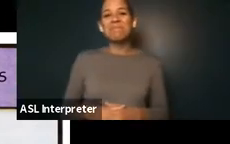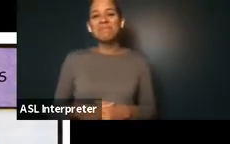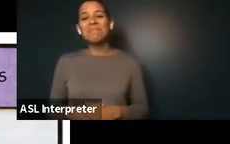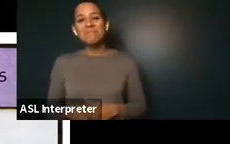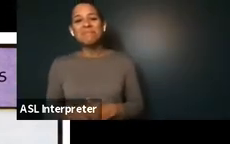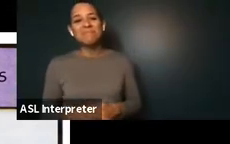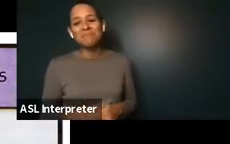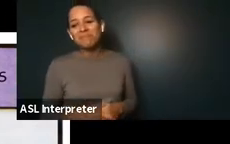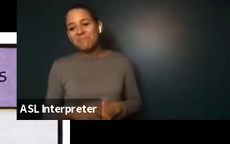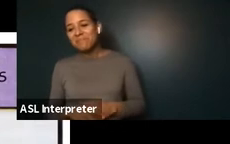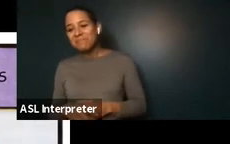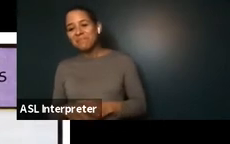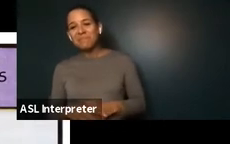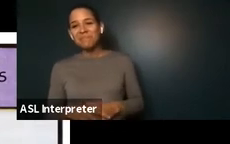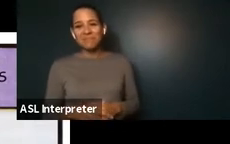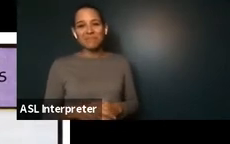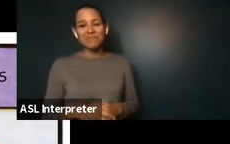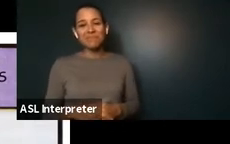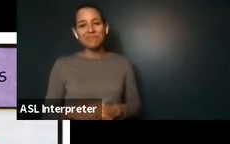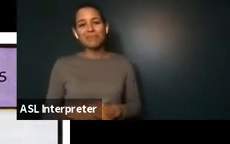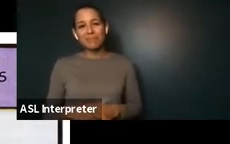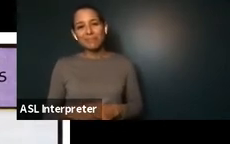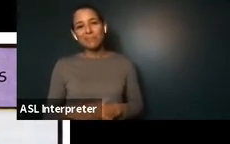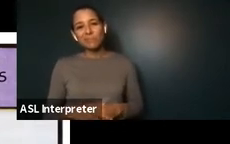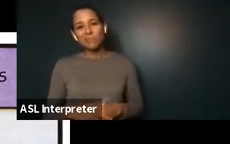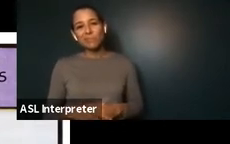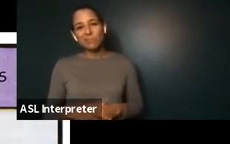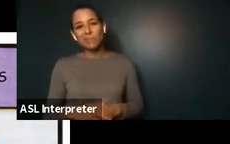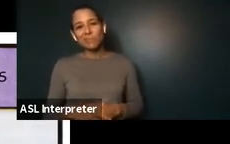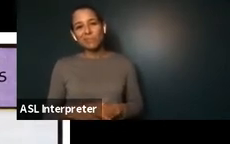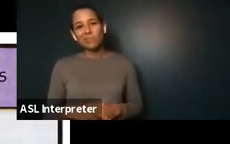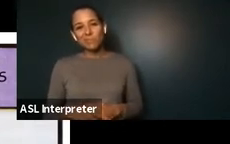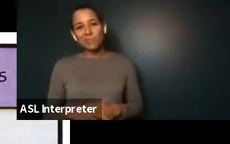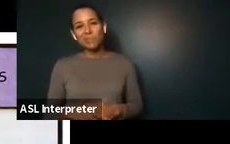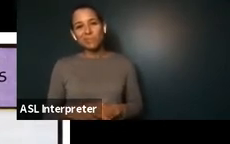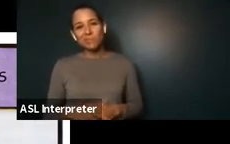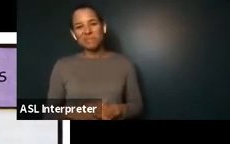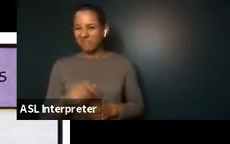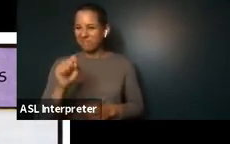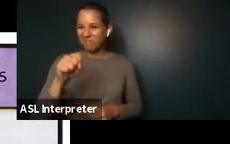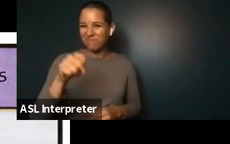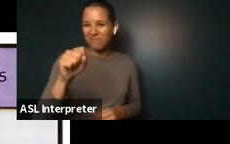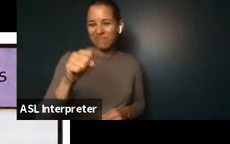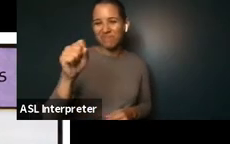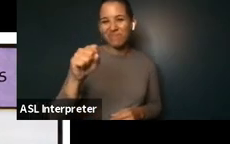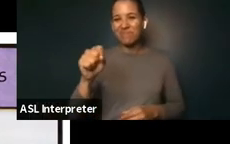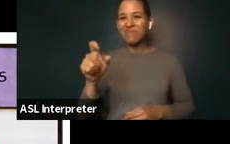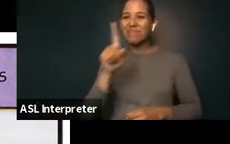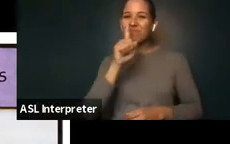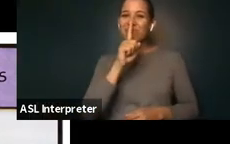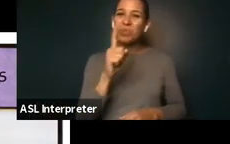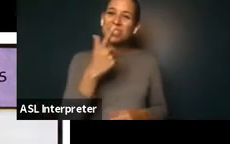I think there's, there's like a really interesting and amazing sort of negotiation